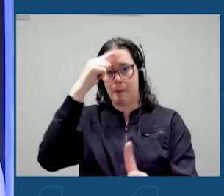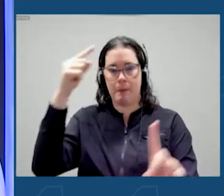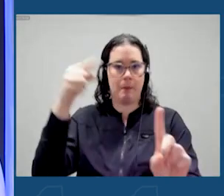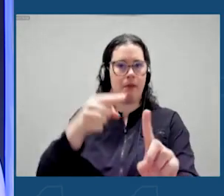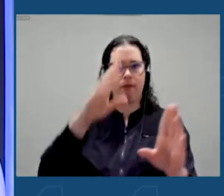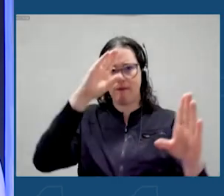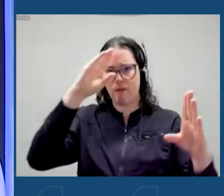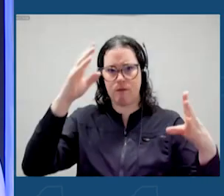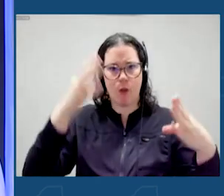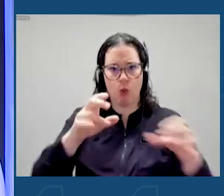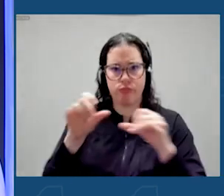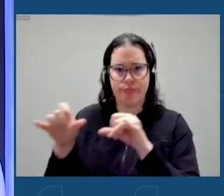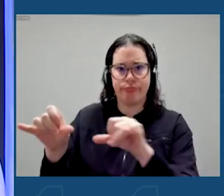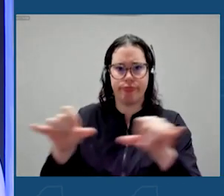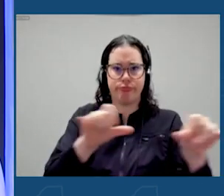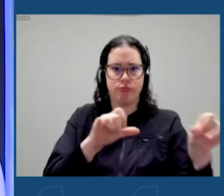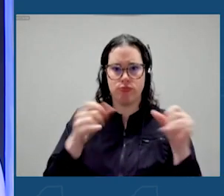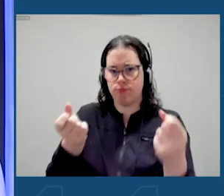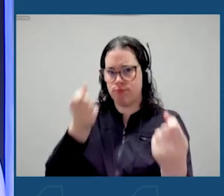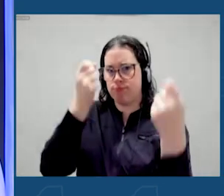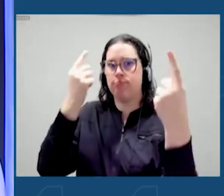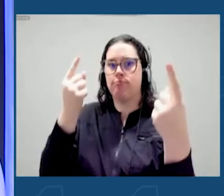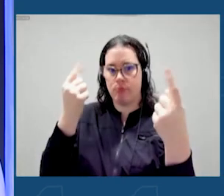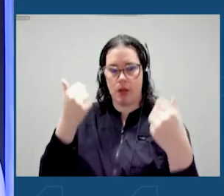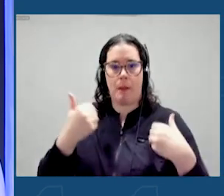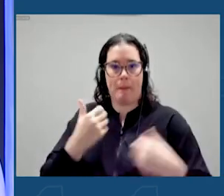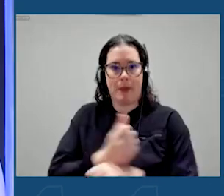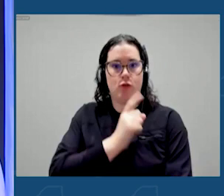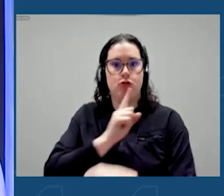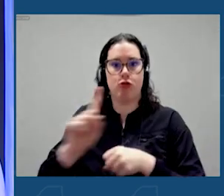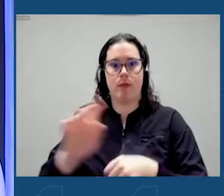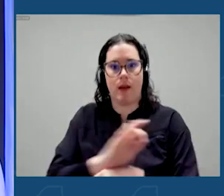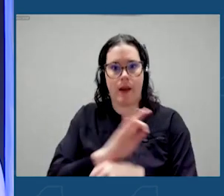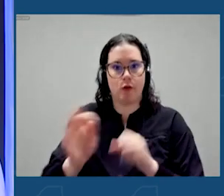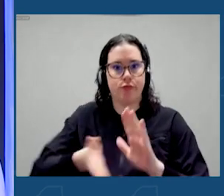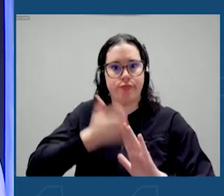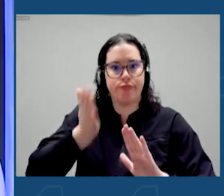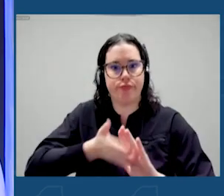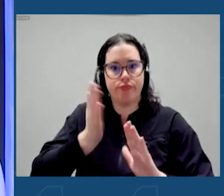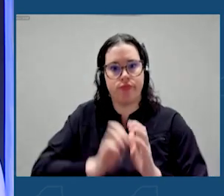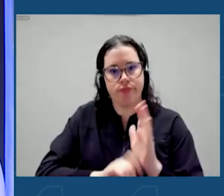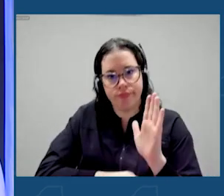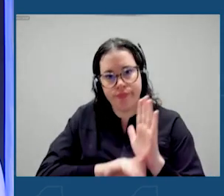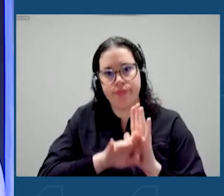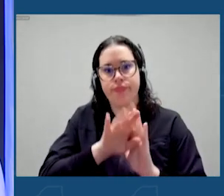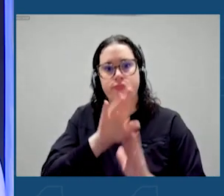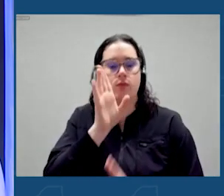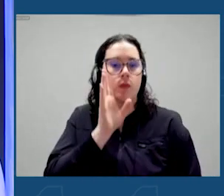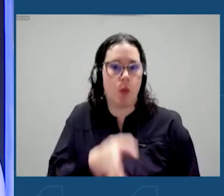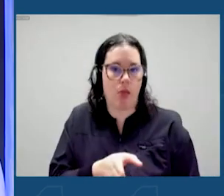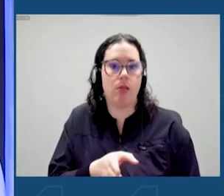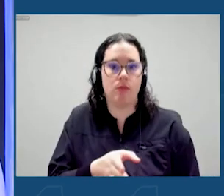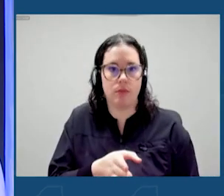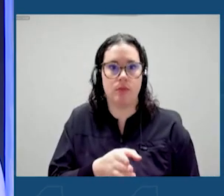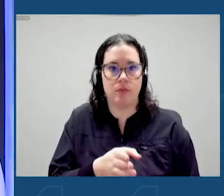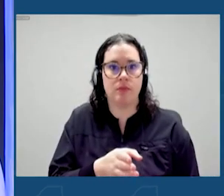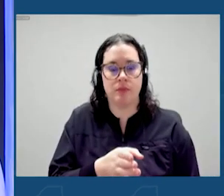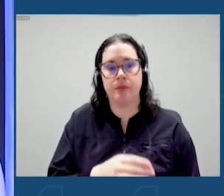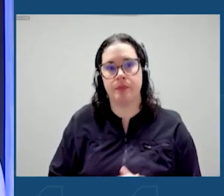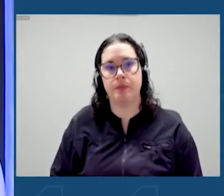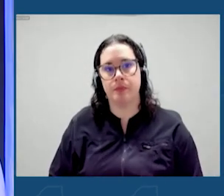ensure the financial engine of our city is going to continue to produce in the